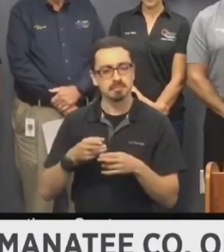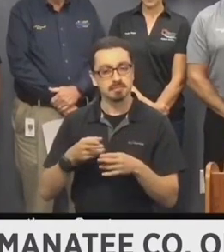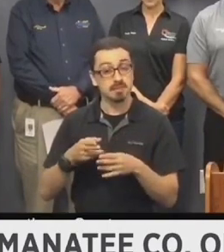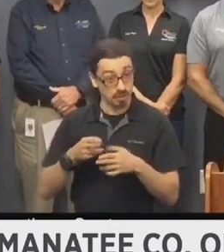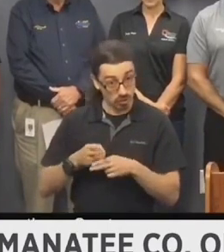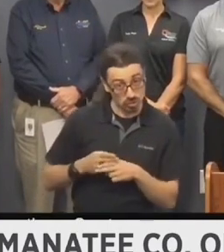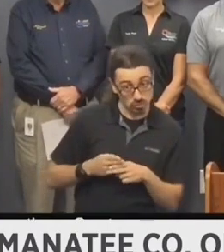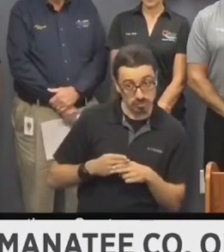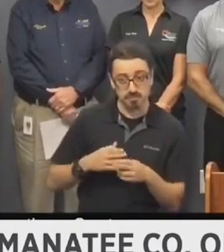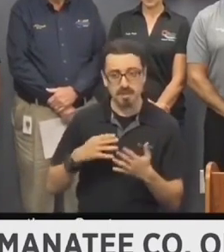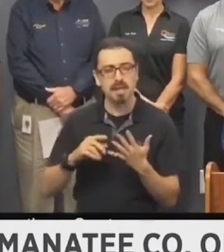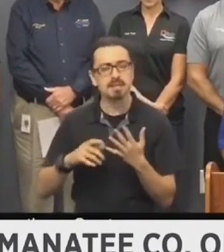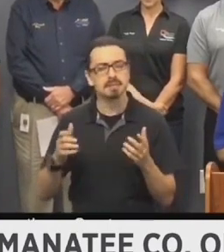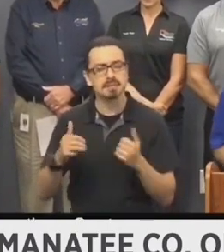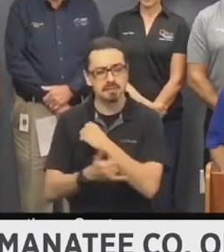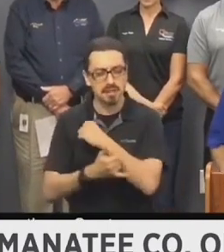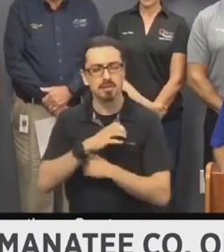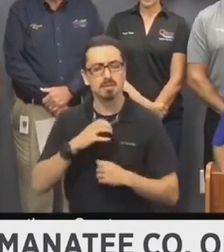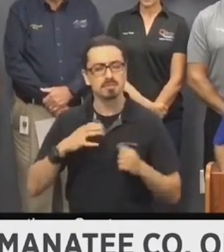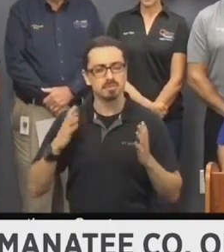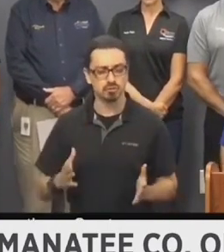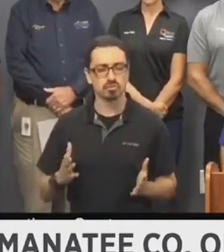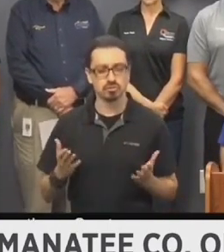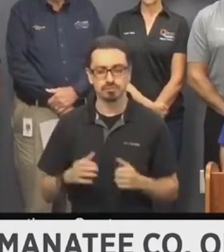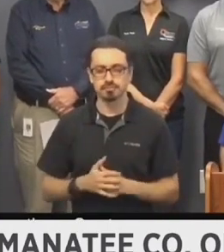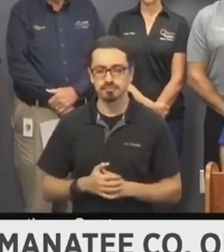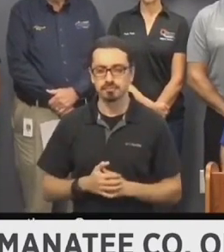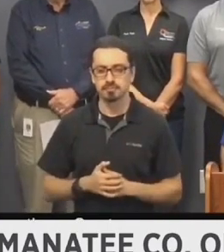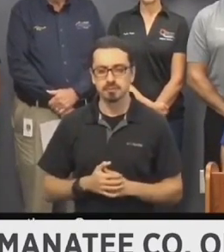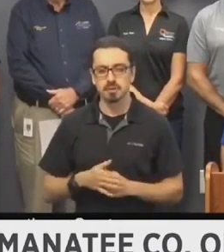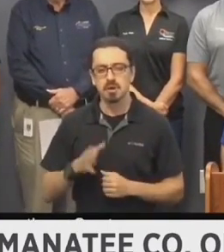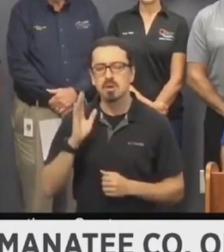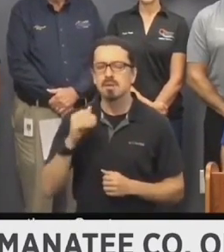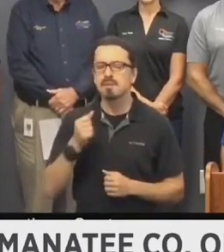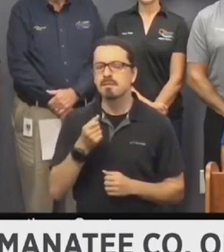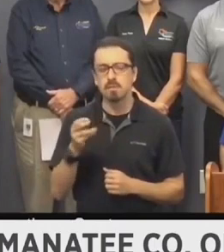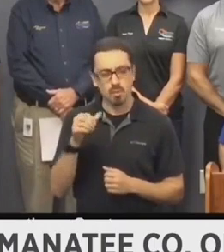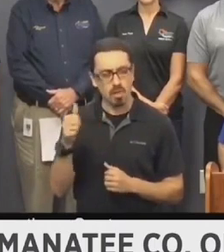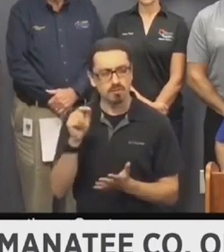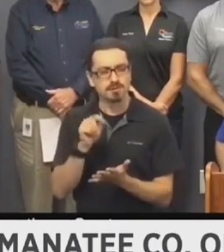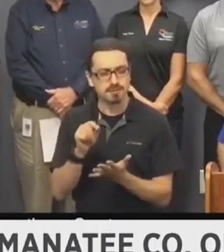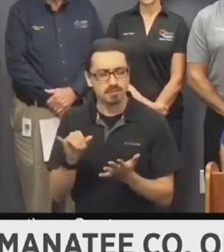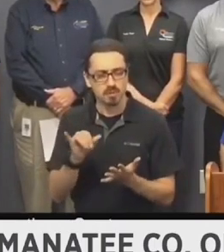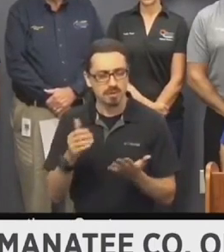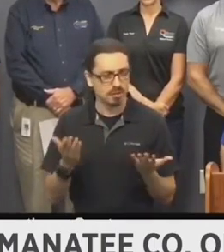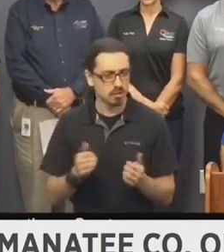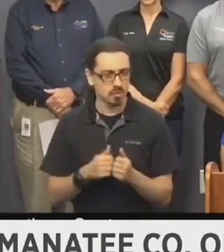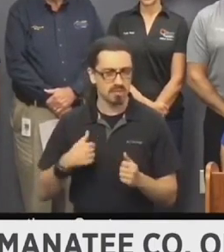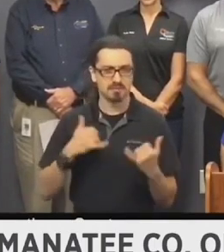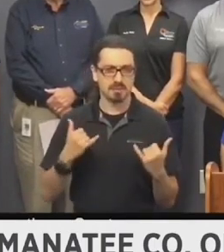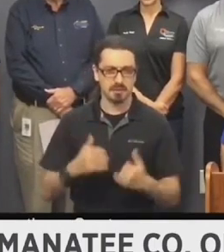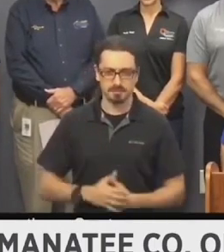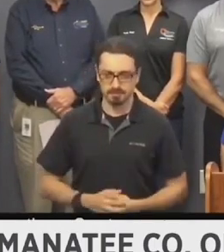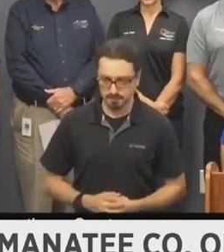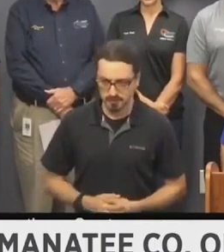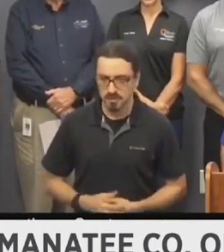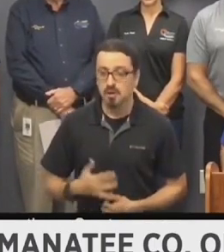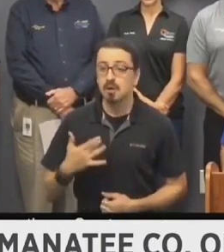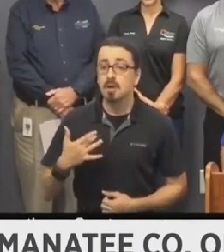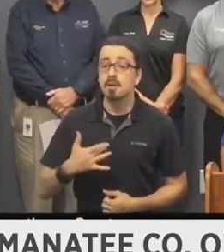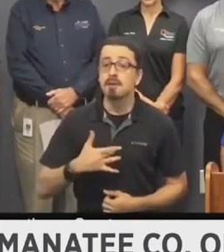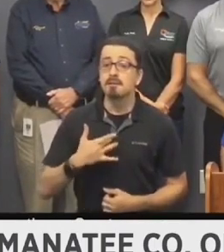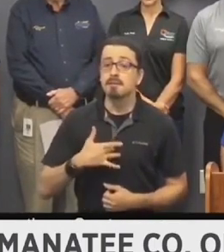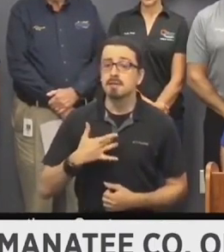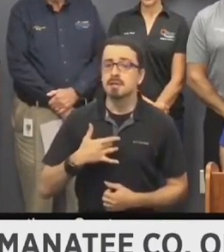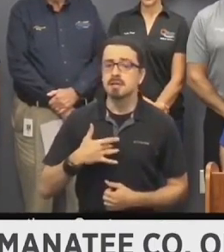office. So we're sort of going to give you a state of the state at this point. We're starting to feel some effects of Hurricane Idalia at this point here in Manatee County.